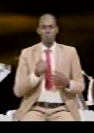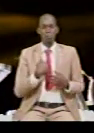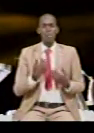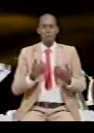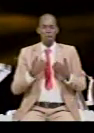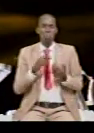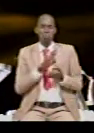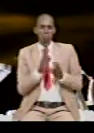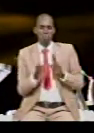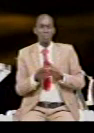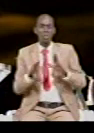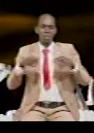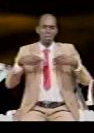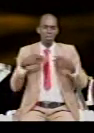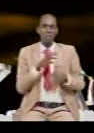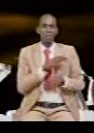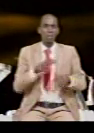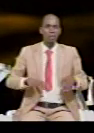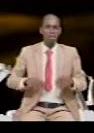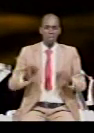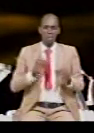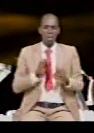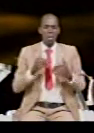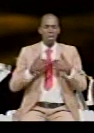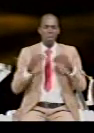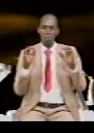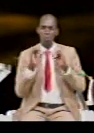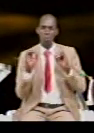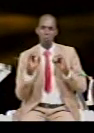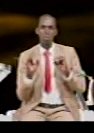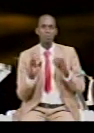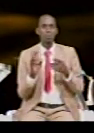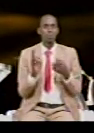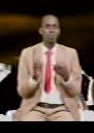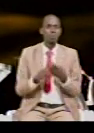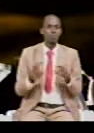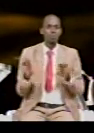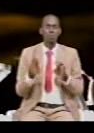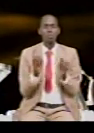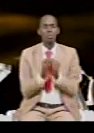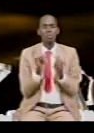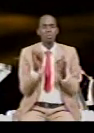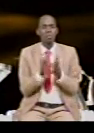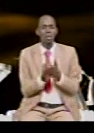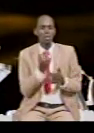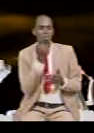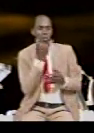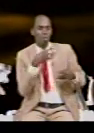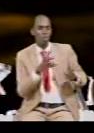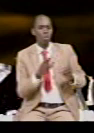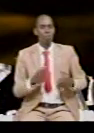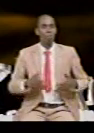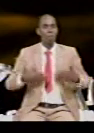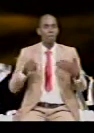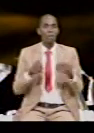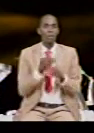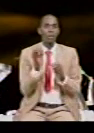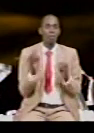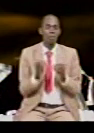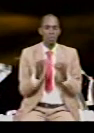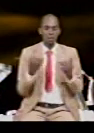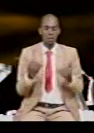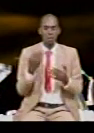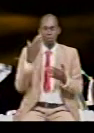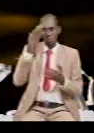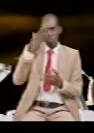into my life. I have nothing to do with that way of life anymore. I reckon myself dead to that